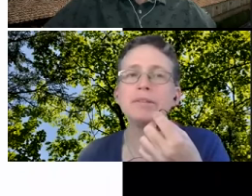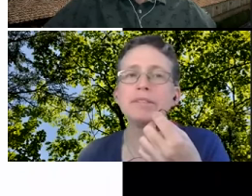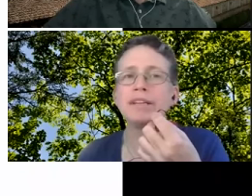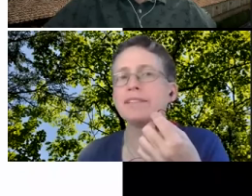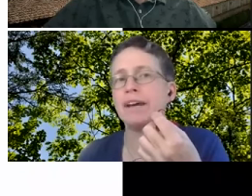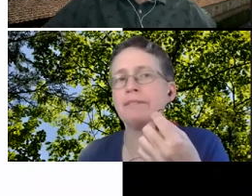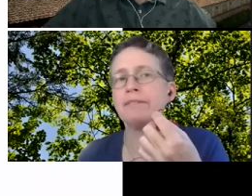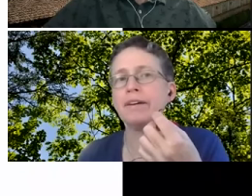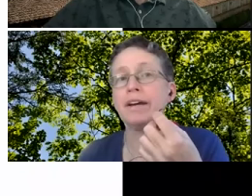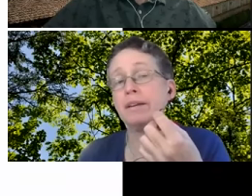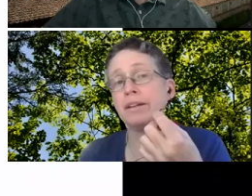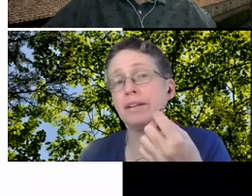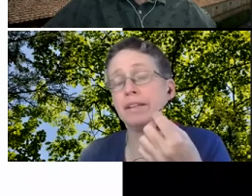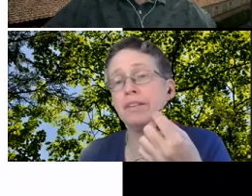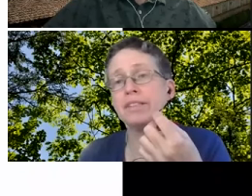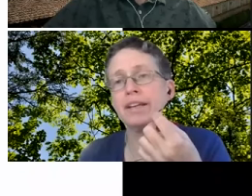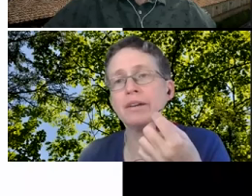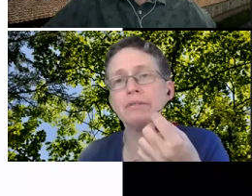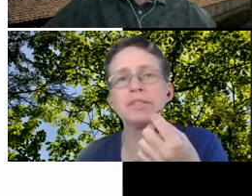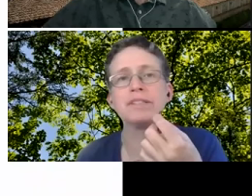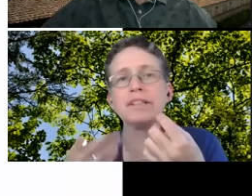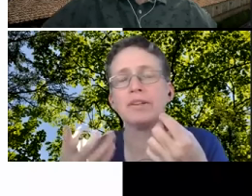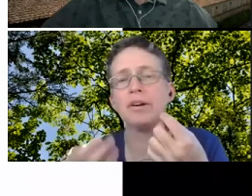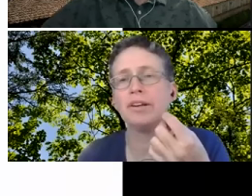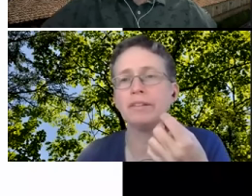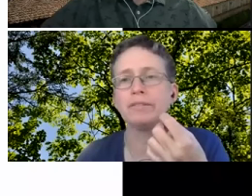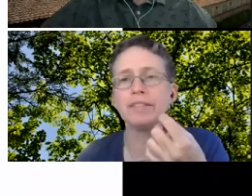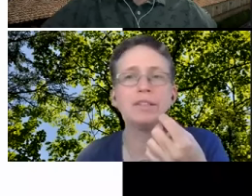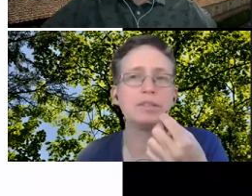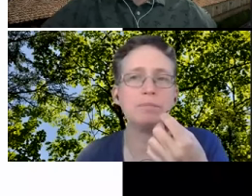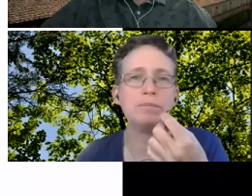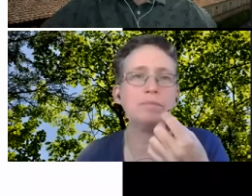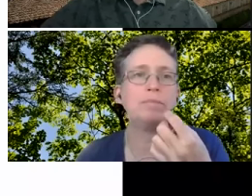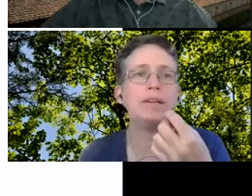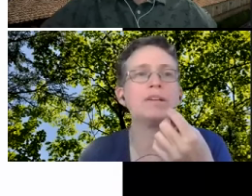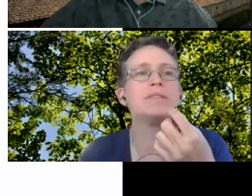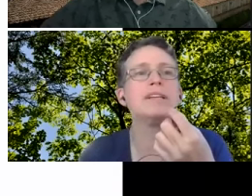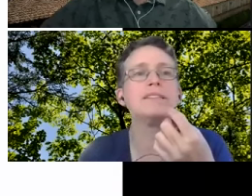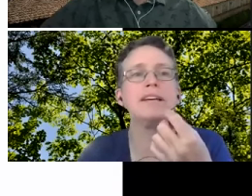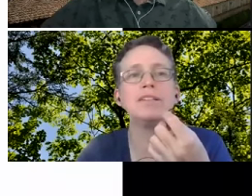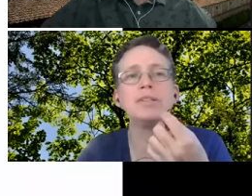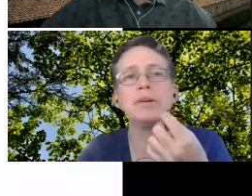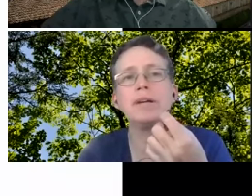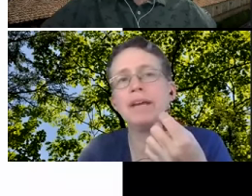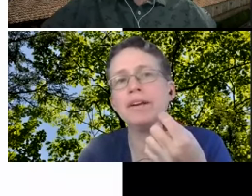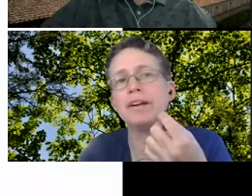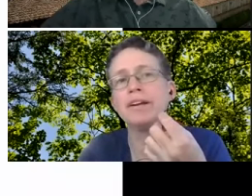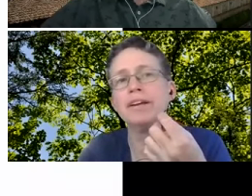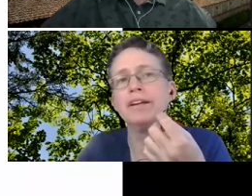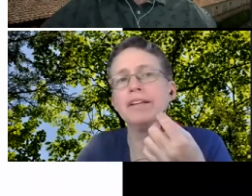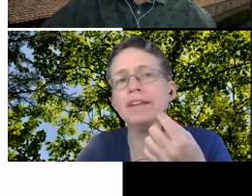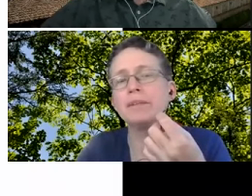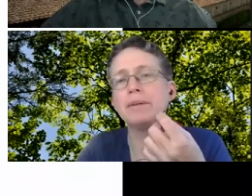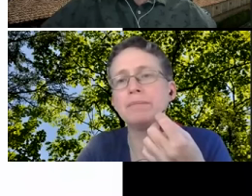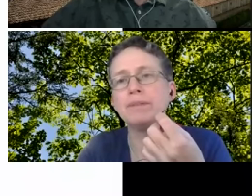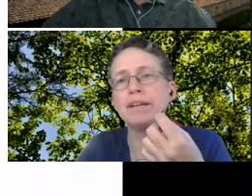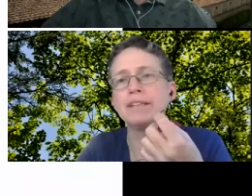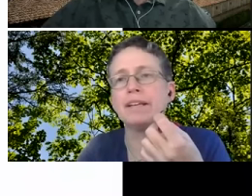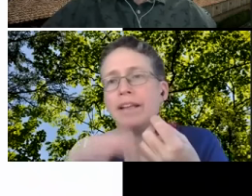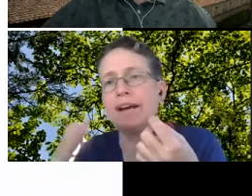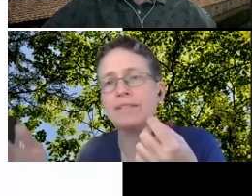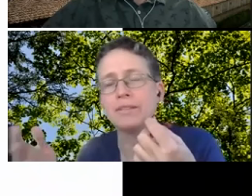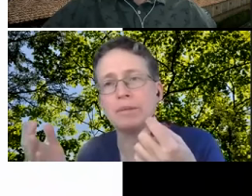of those things have. The interesting thing, though, of course, is that the cardinal didn't used to be here. You see, it showed up later, not so much